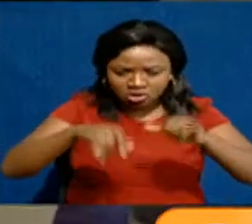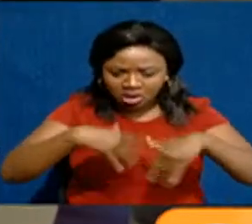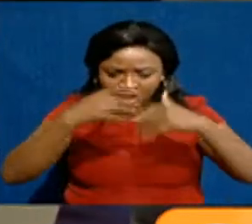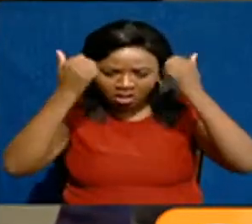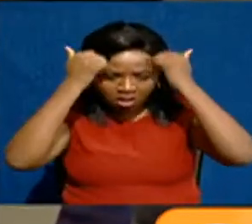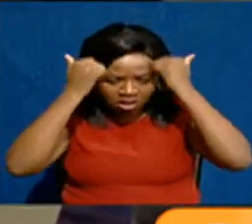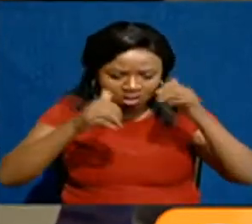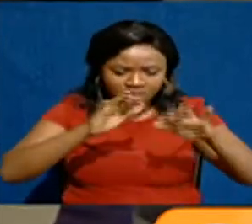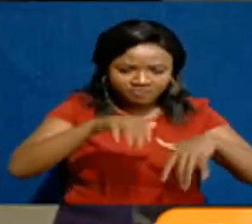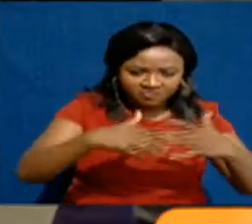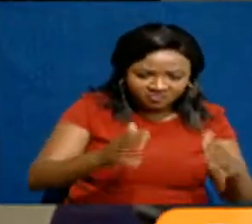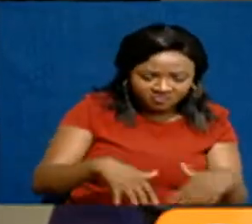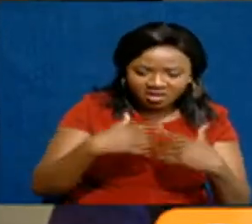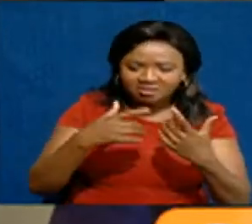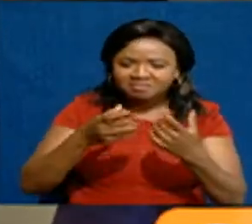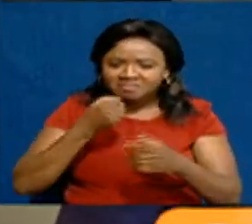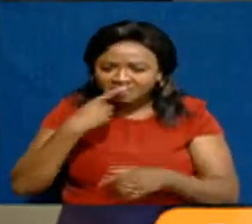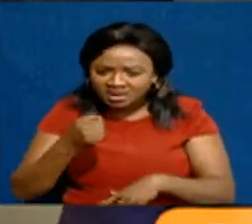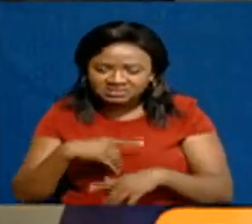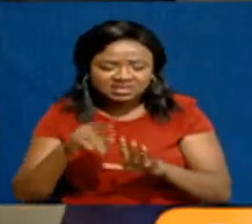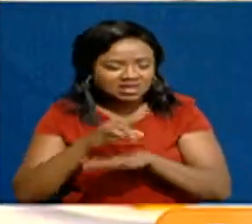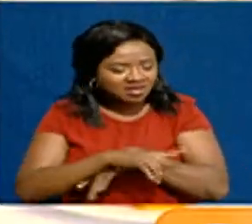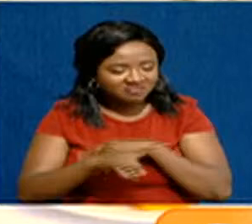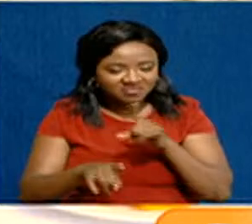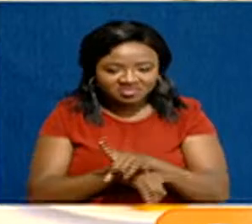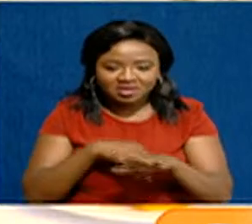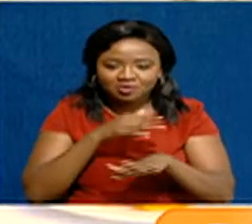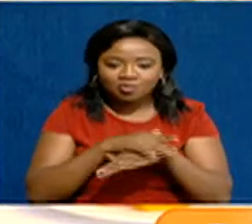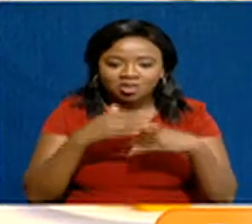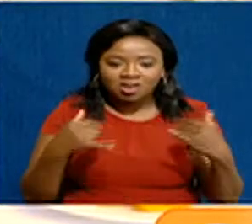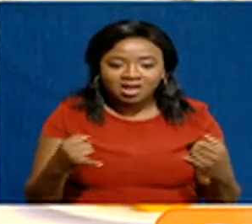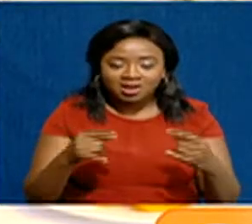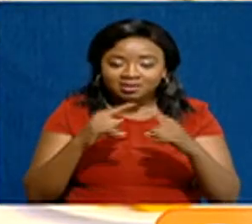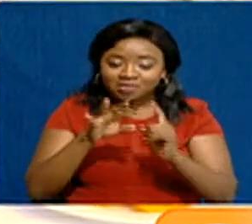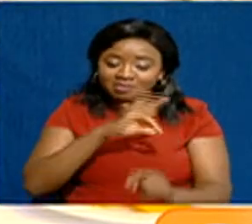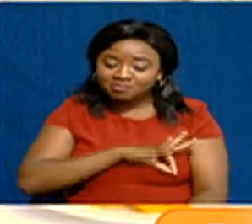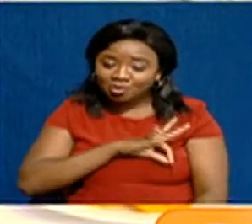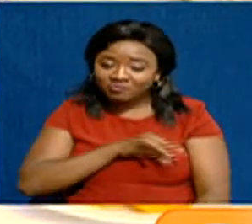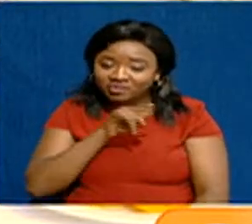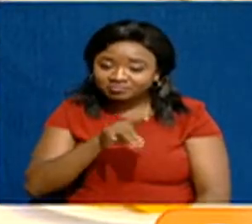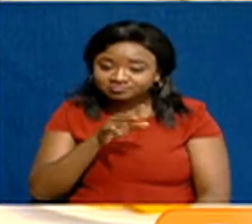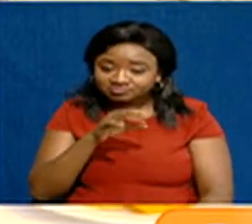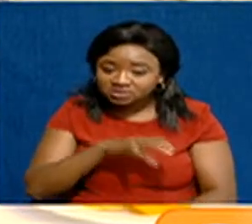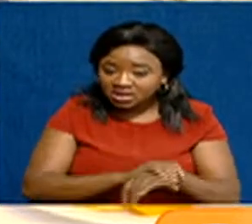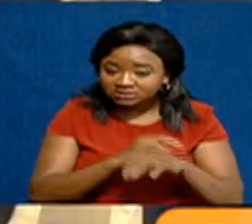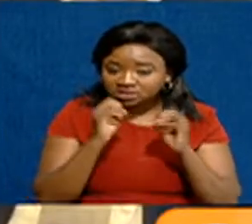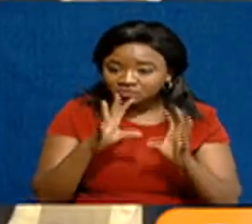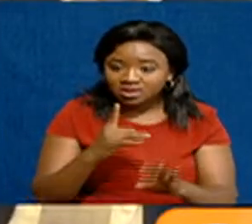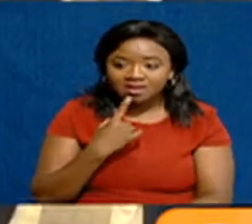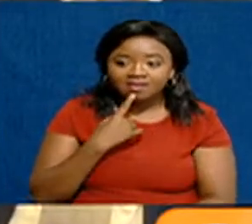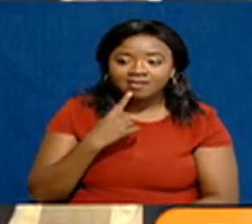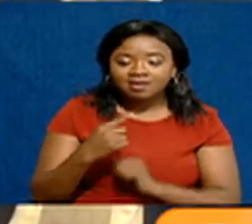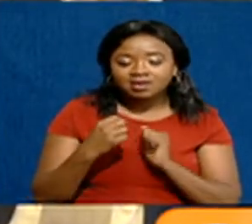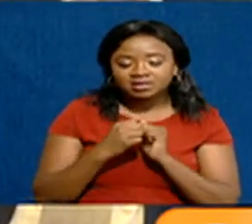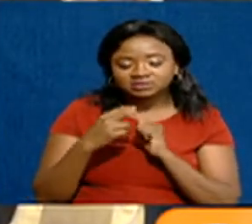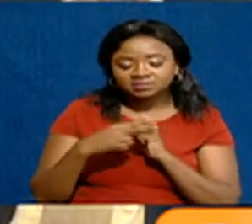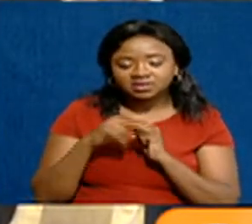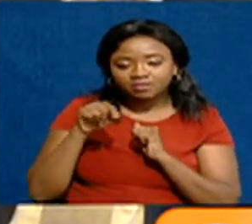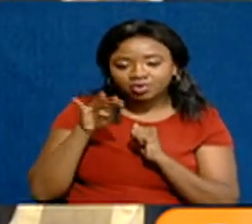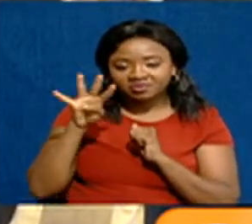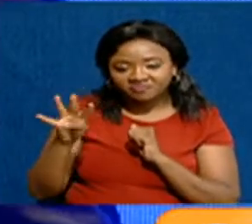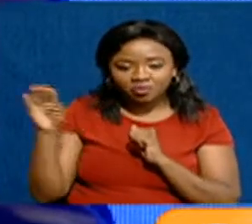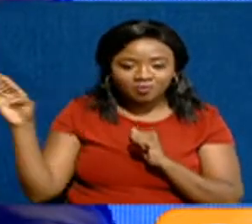and telemedicine taking center stage. The return on investment is projected at 117.4 billion